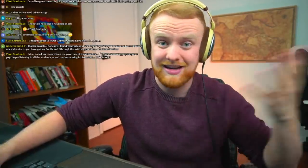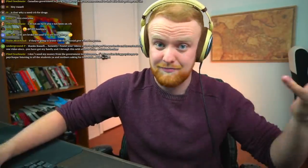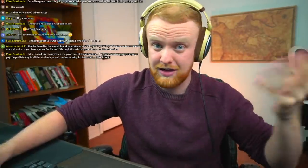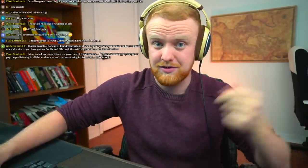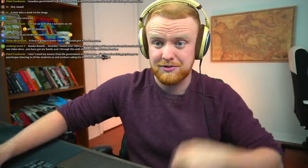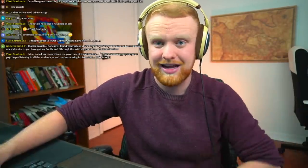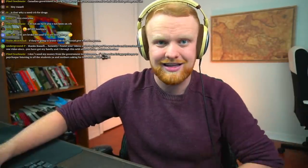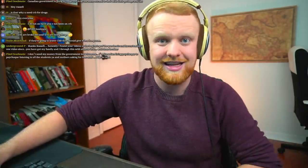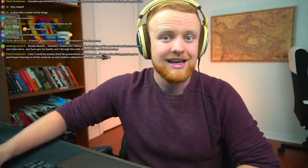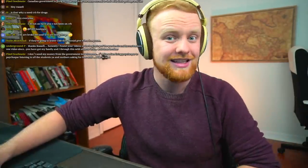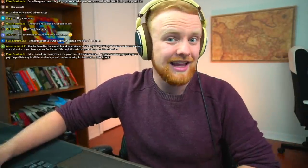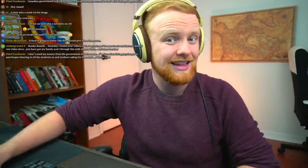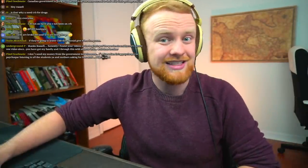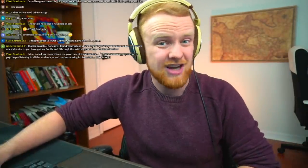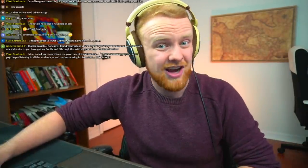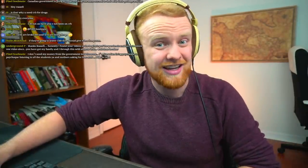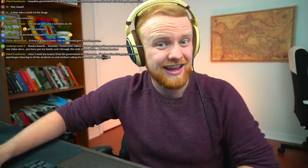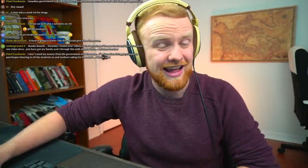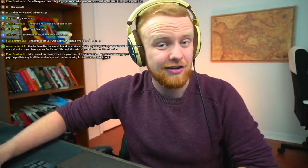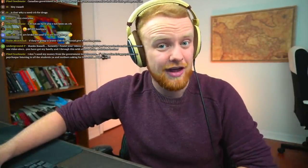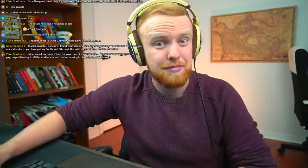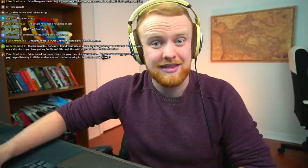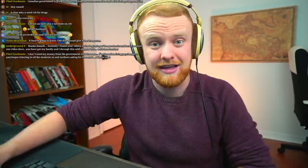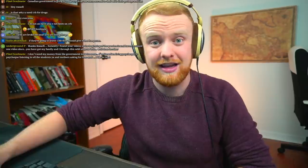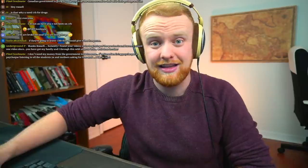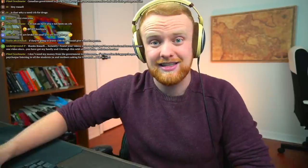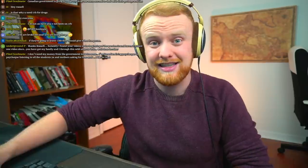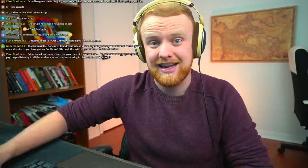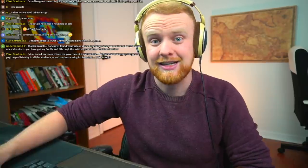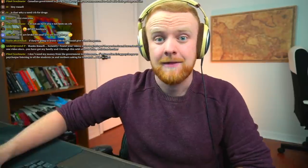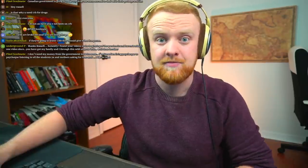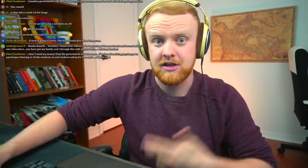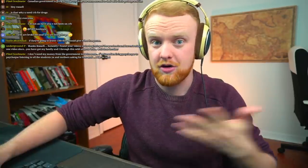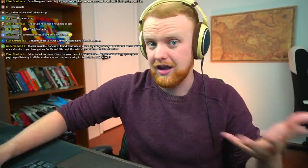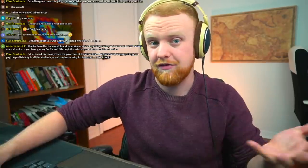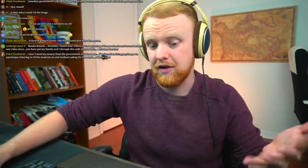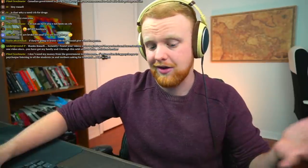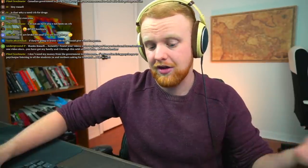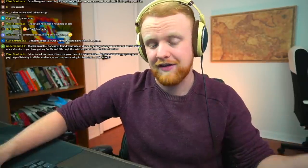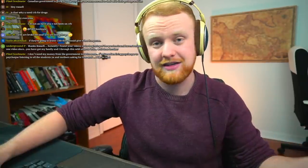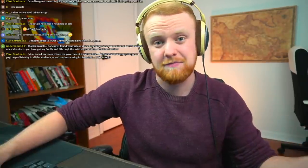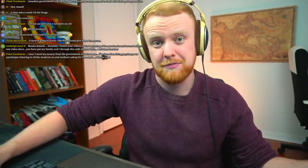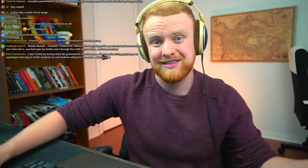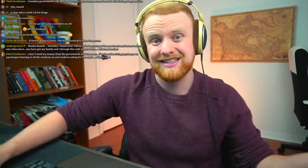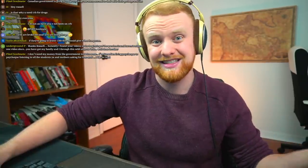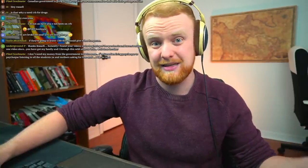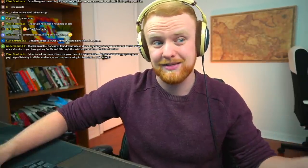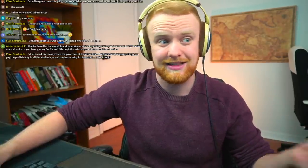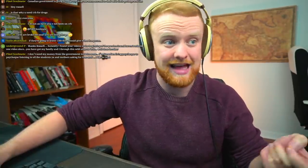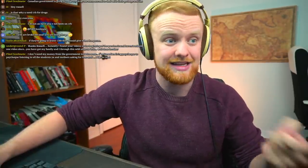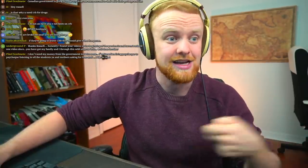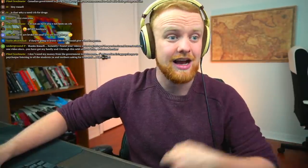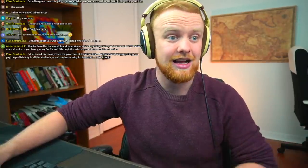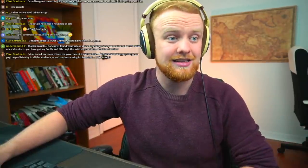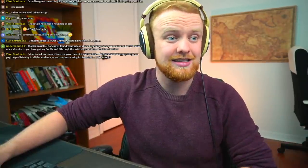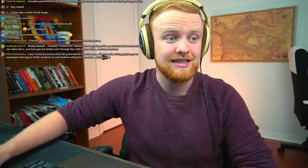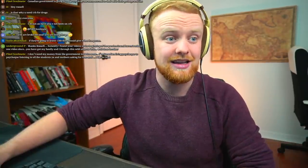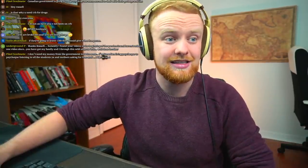Commons, and then it becomes a reality. Likely it's not going to get held up in the Senate, so if, in all effective purposes, it seems like